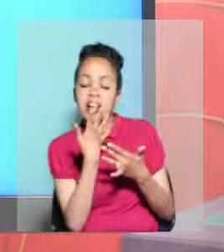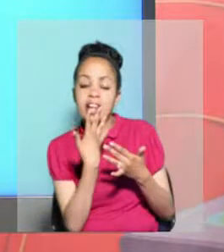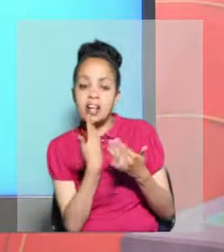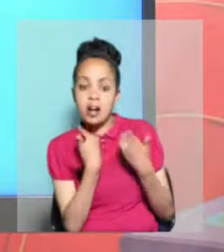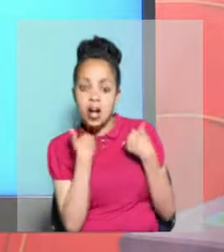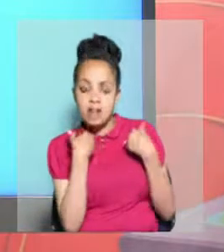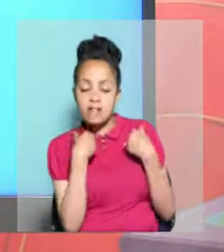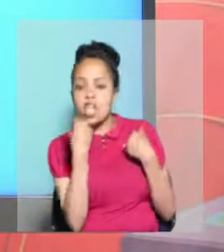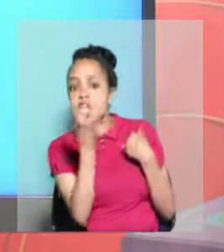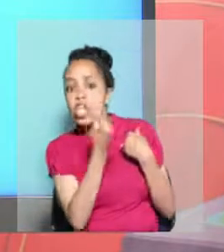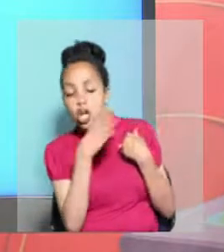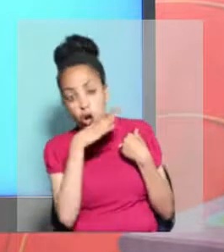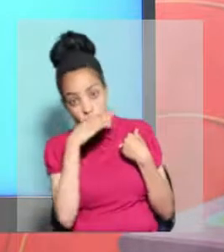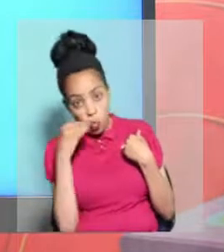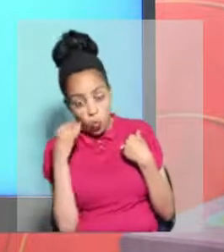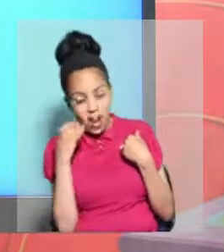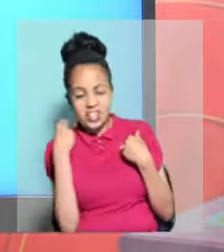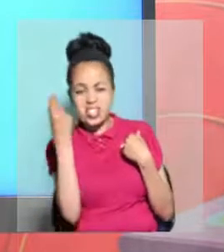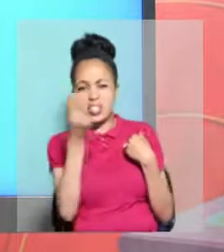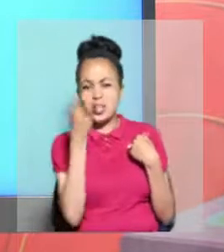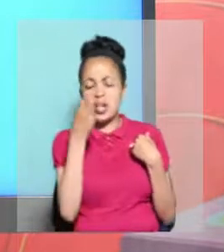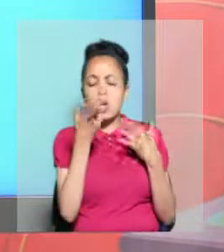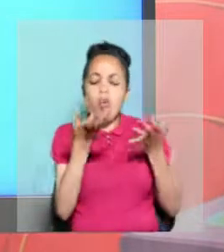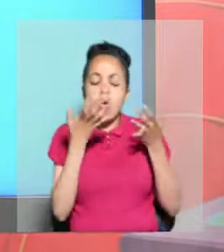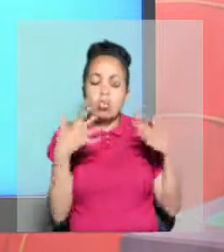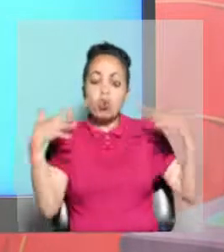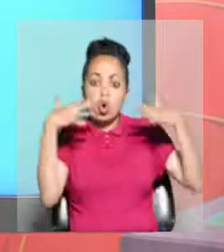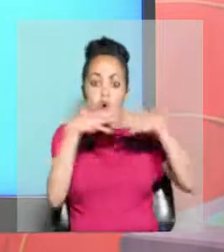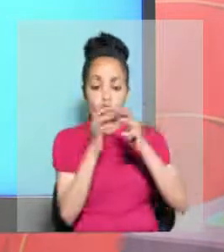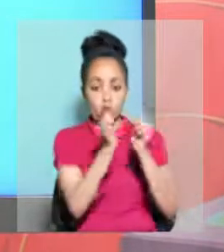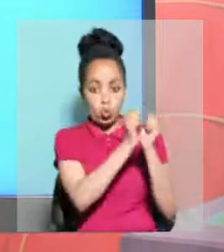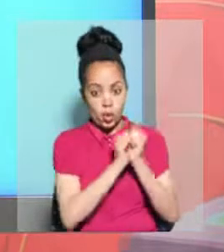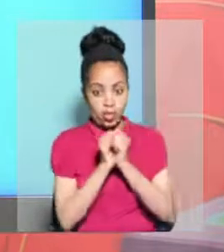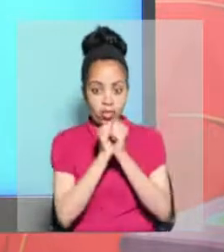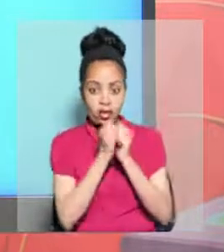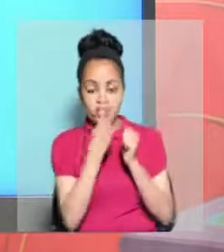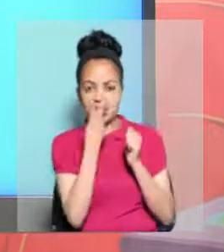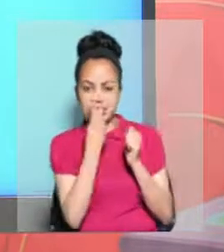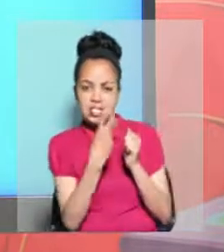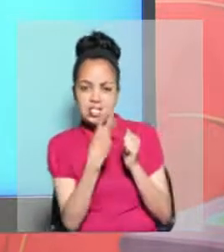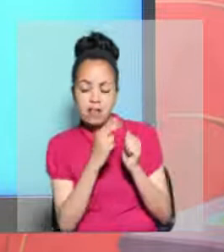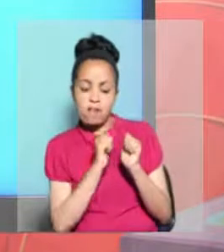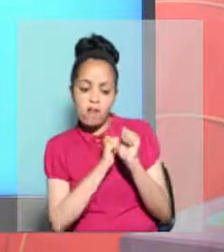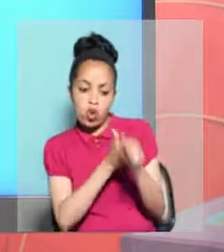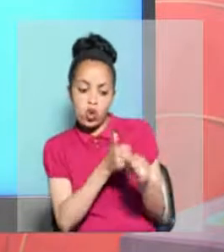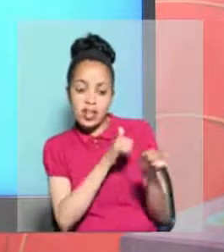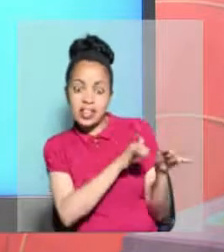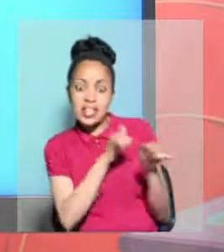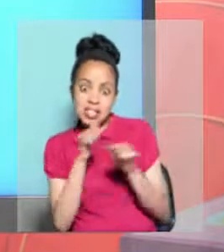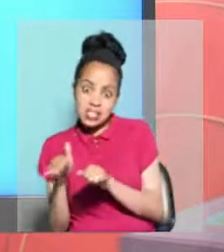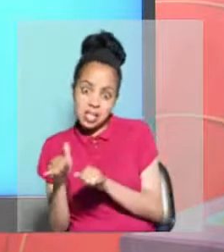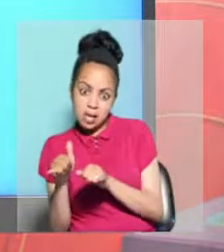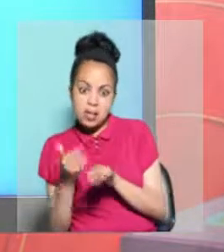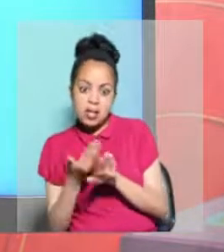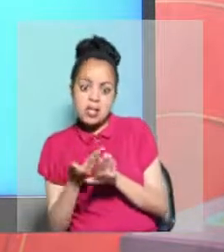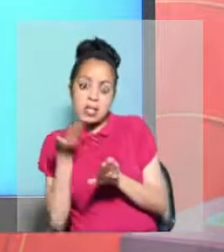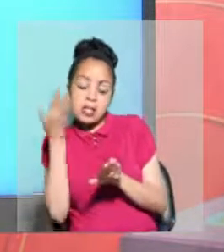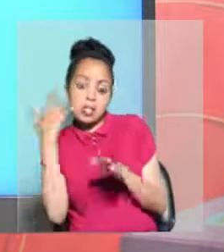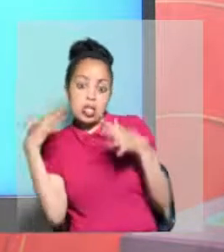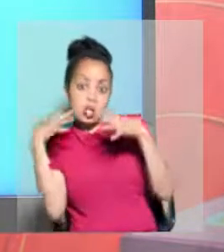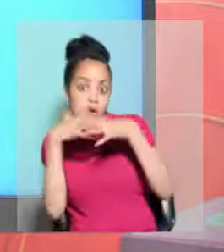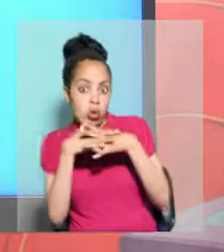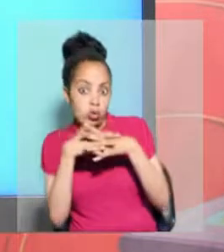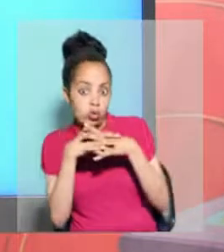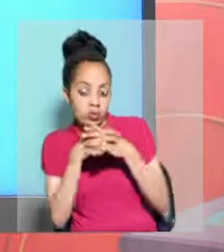which is yellow and the green. He wanted to be crossed together, following the same procedure of the earlier cross